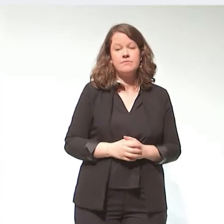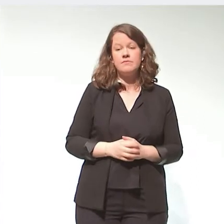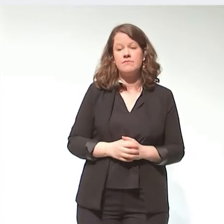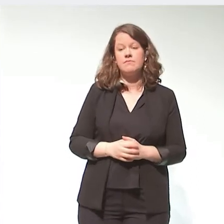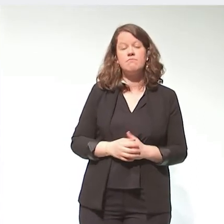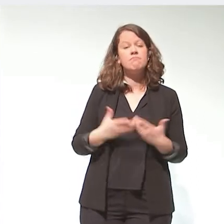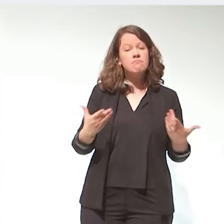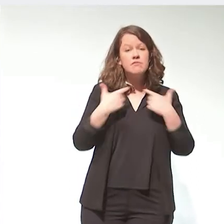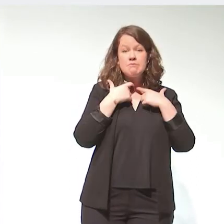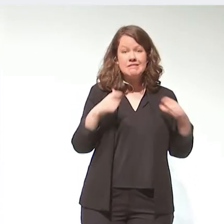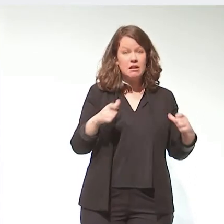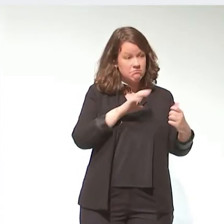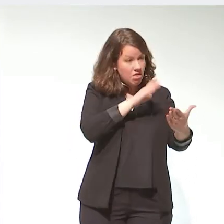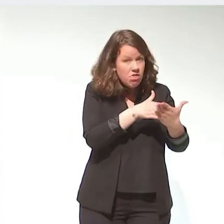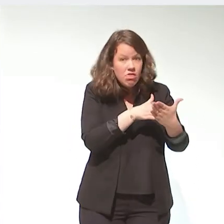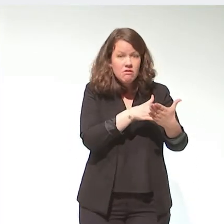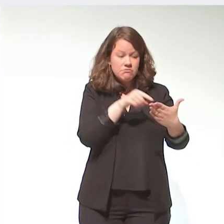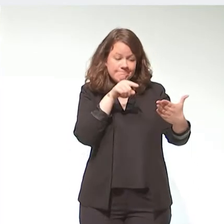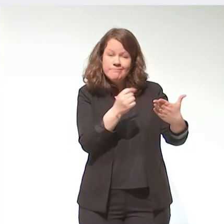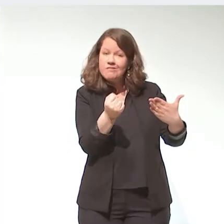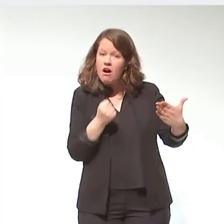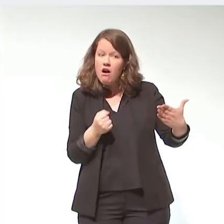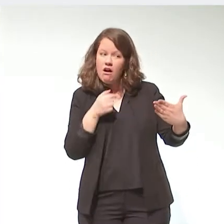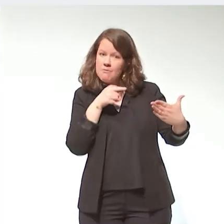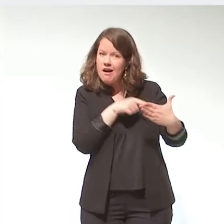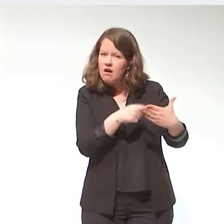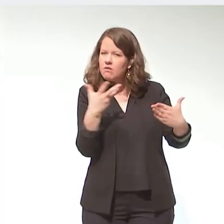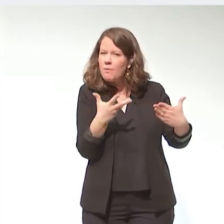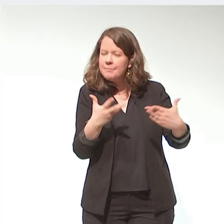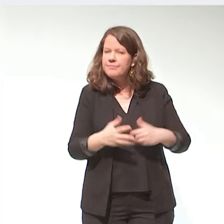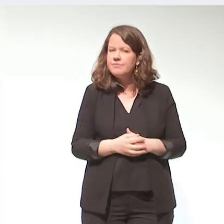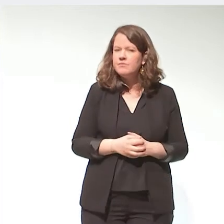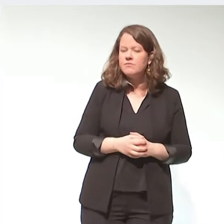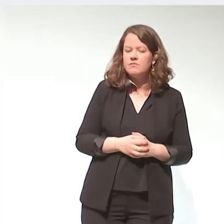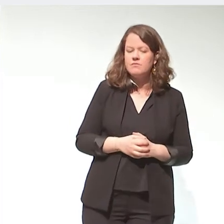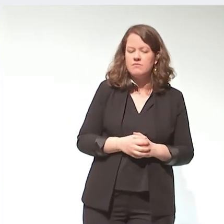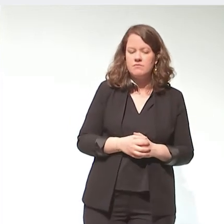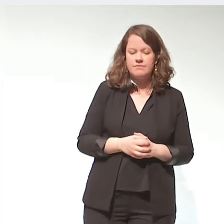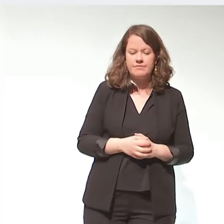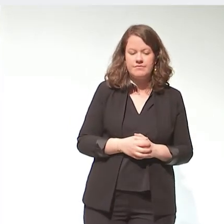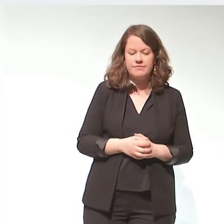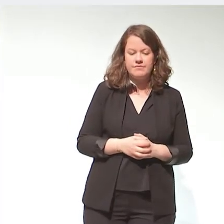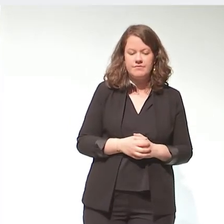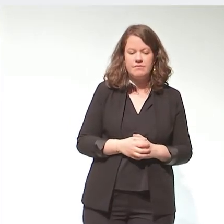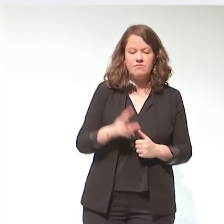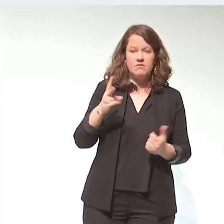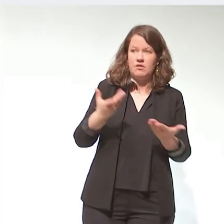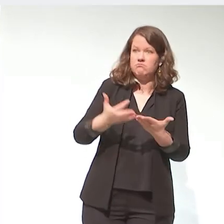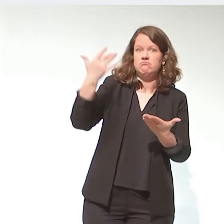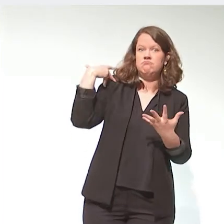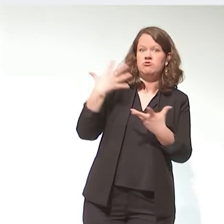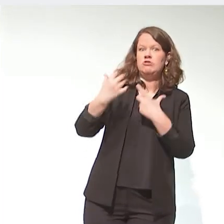doing a lot of efforts to remove those barriers, but well, today we still have a huge work to do, and even as many